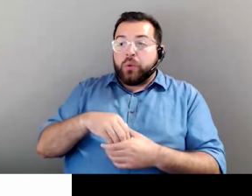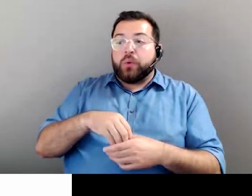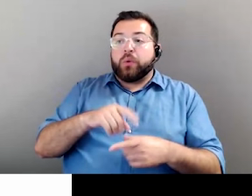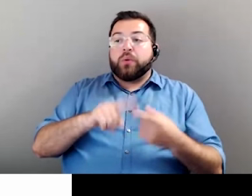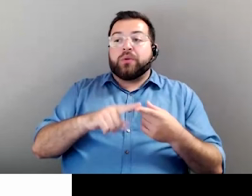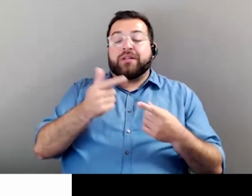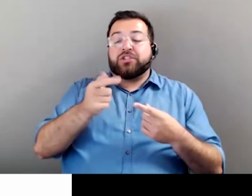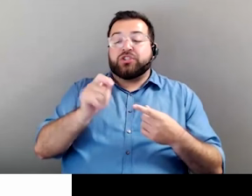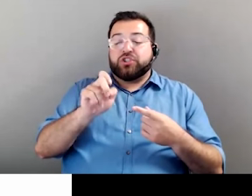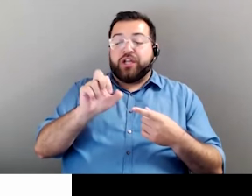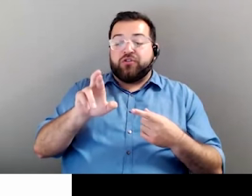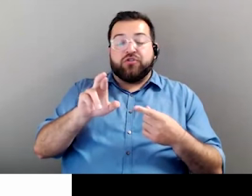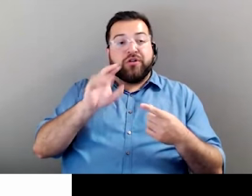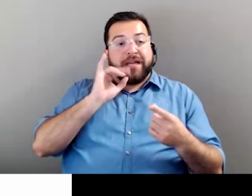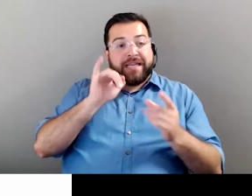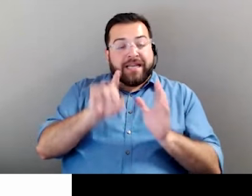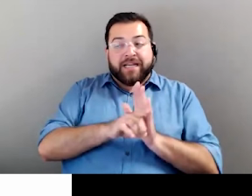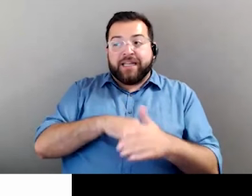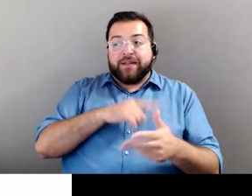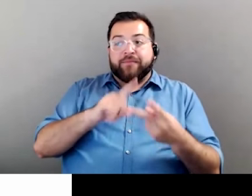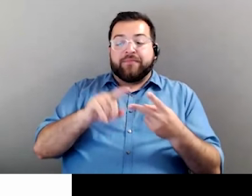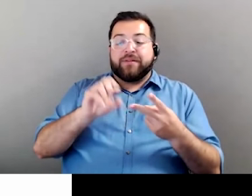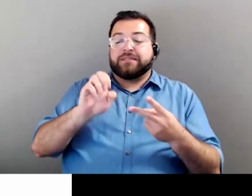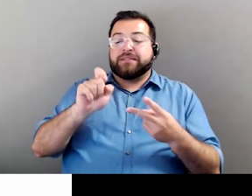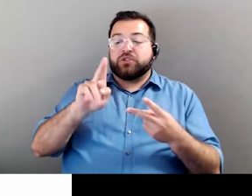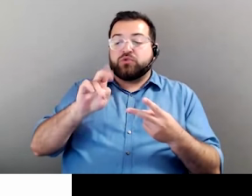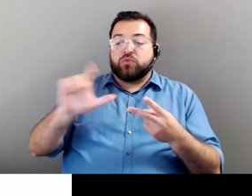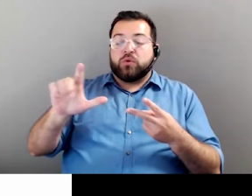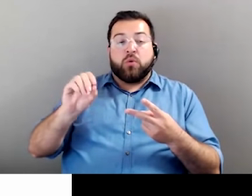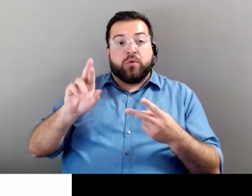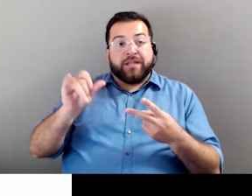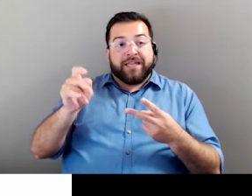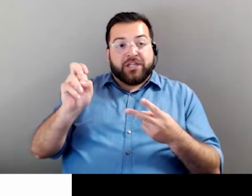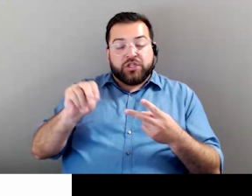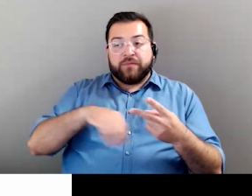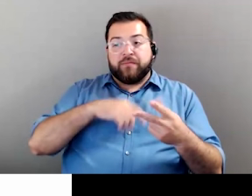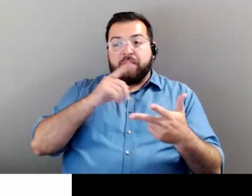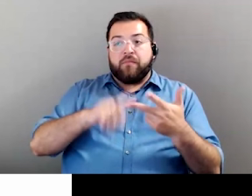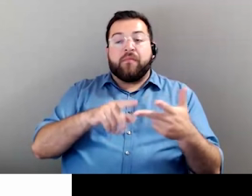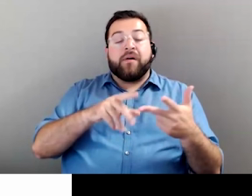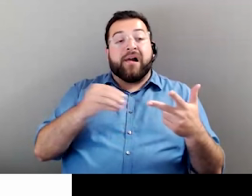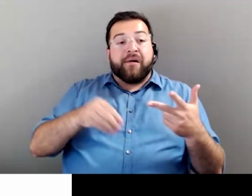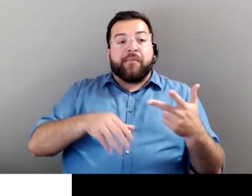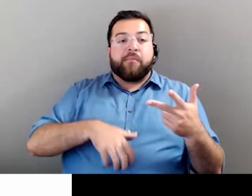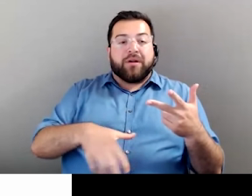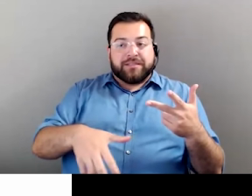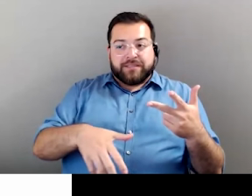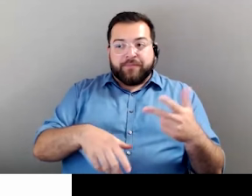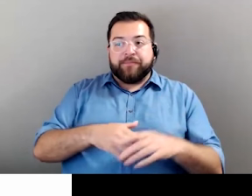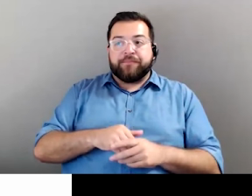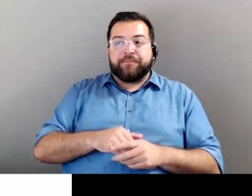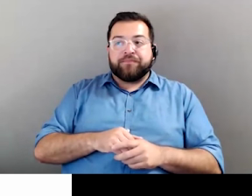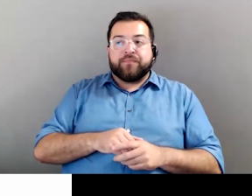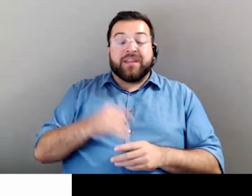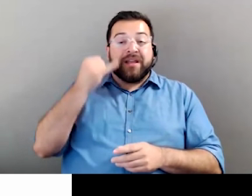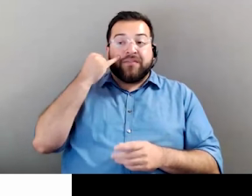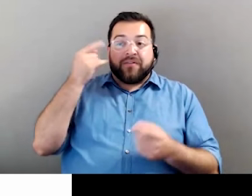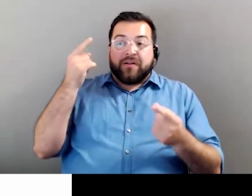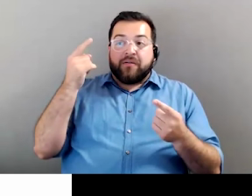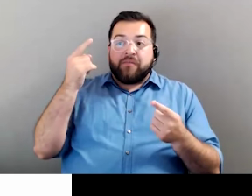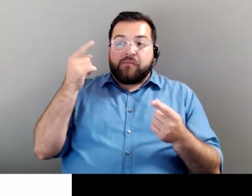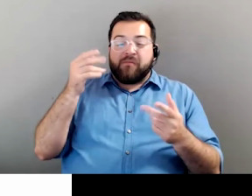or pregnancy, and a form of sex-based sexual misconduct. And so I think